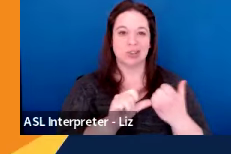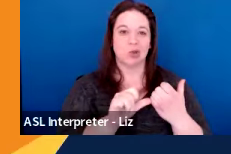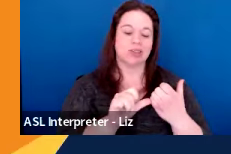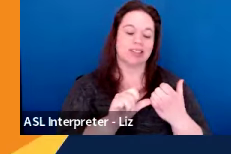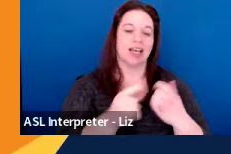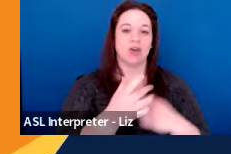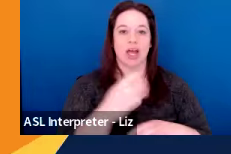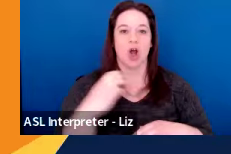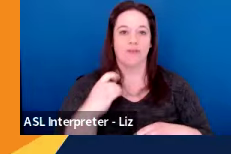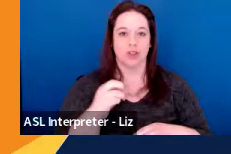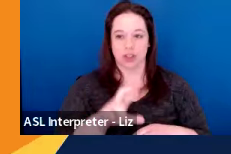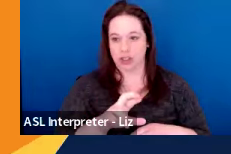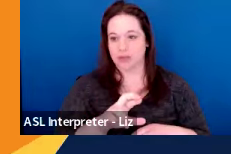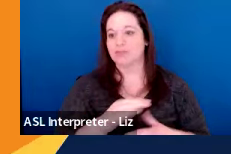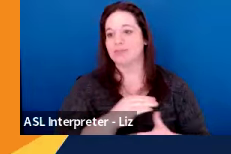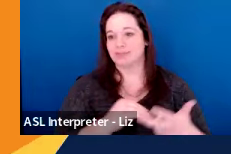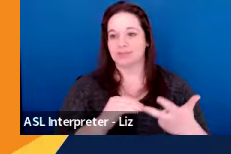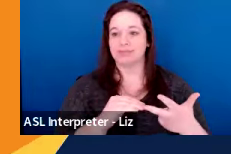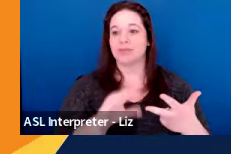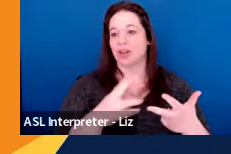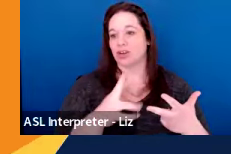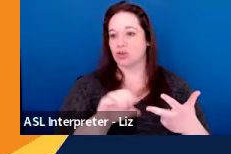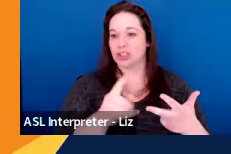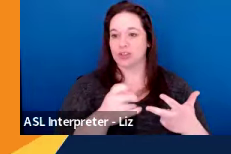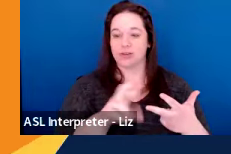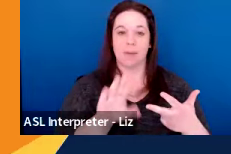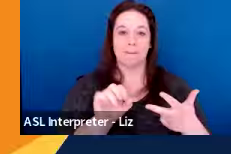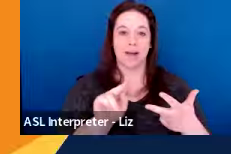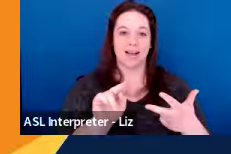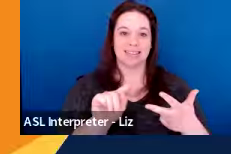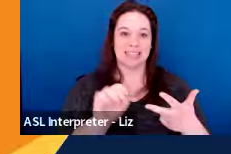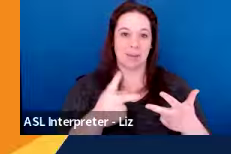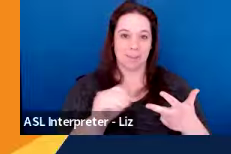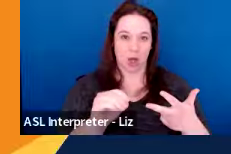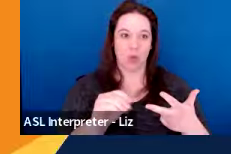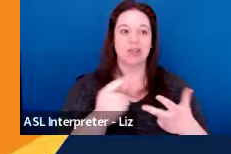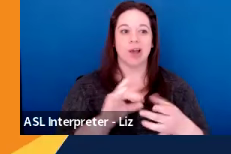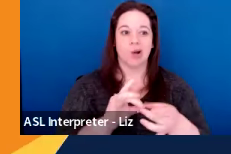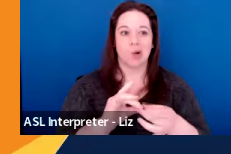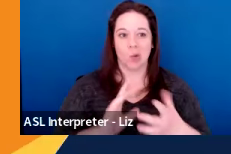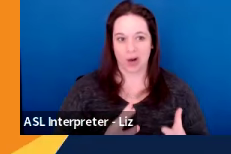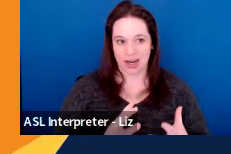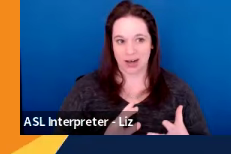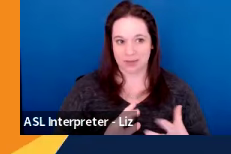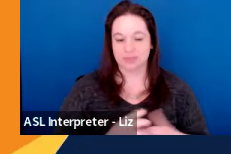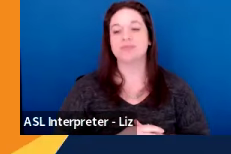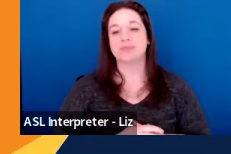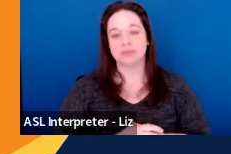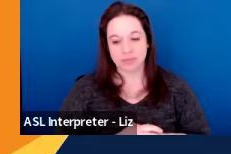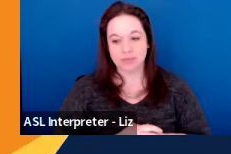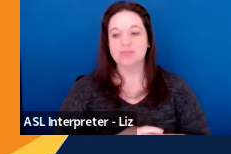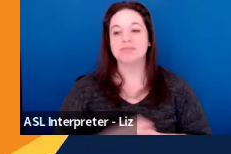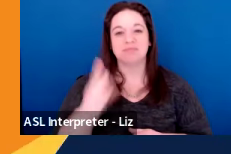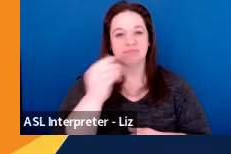and Christopher Bontempo, Grants Coordinator. And we're going to be answering the questions to this presentation as we go along. Just want to let you know that